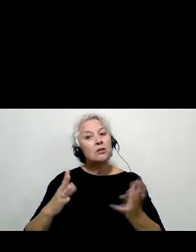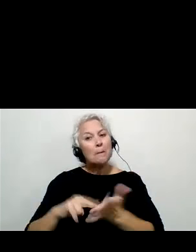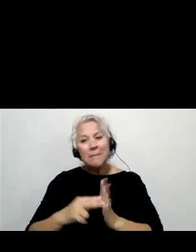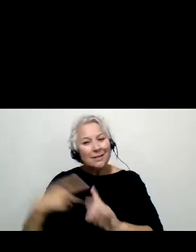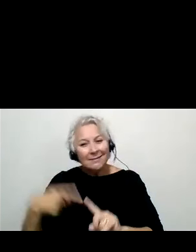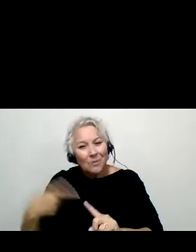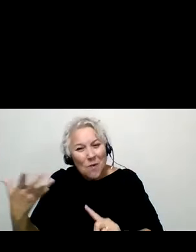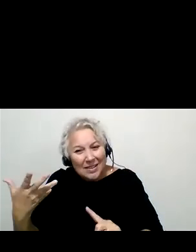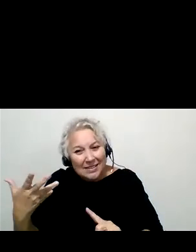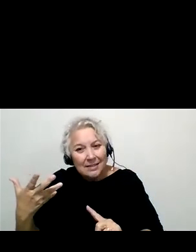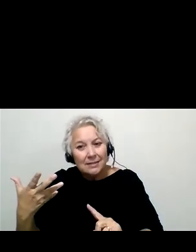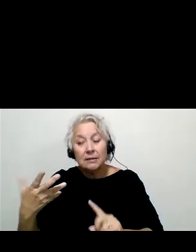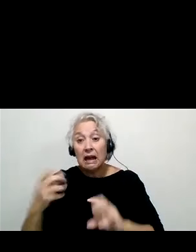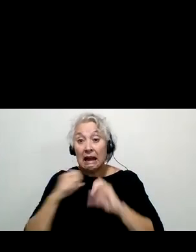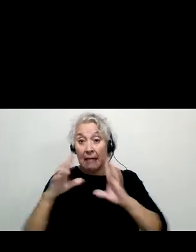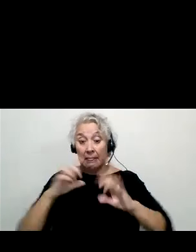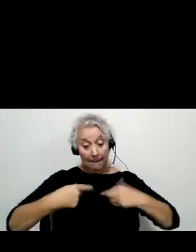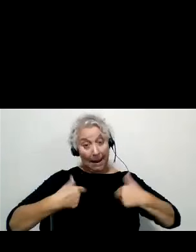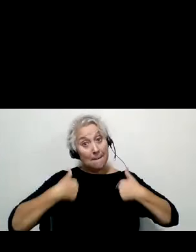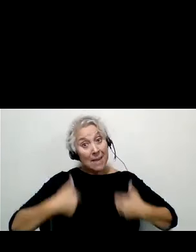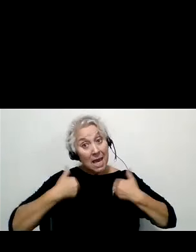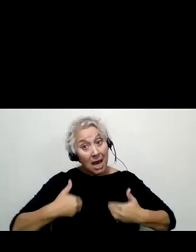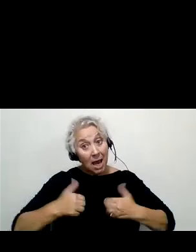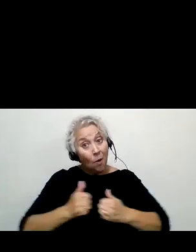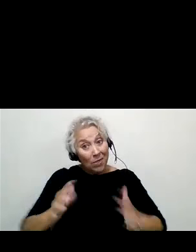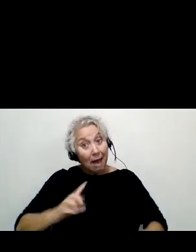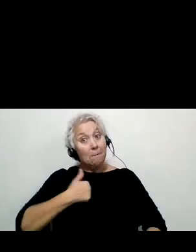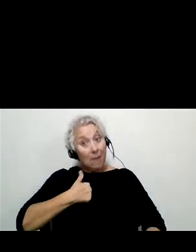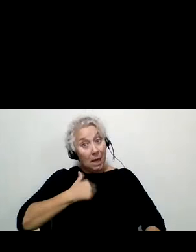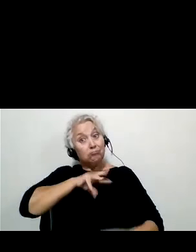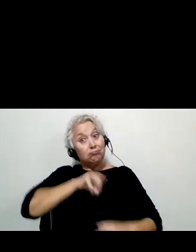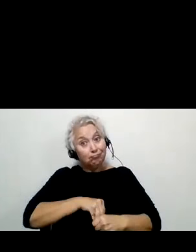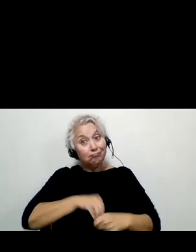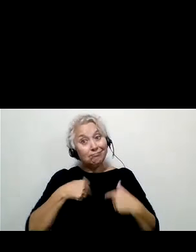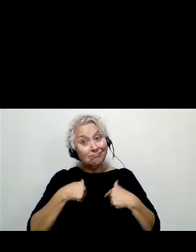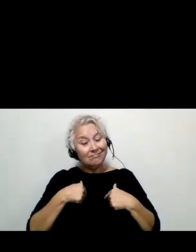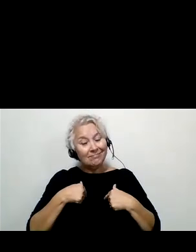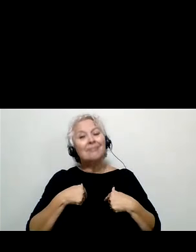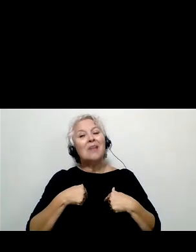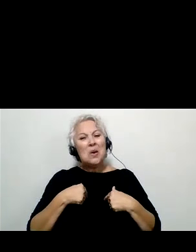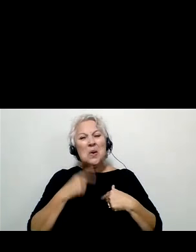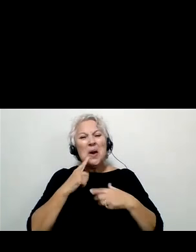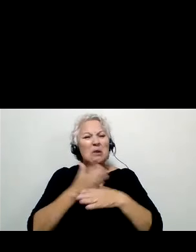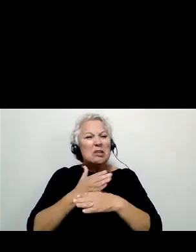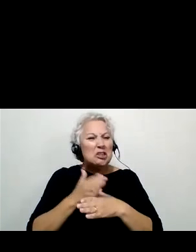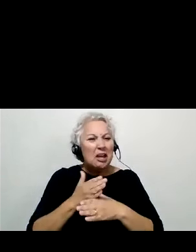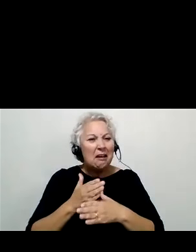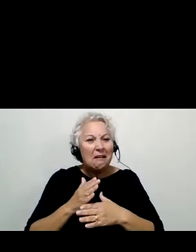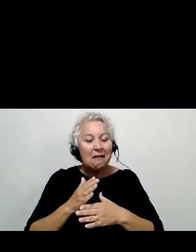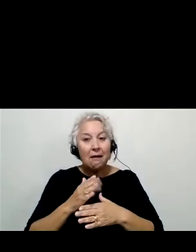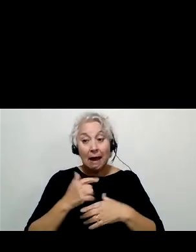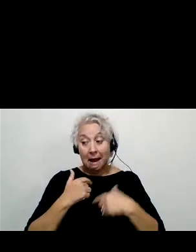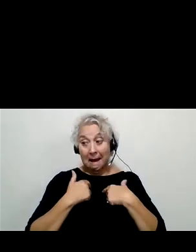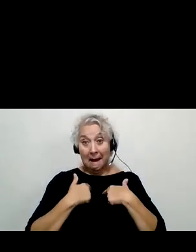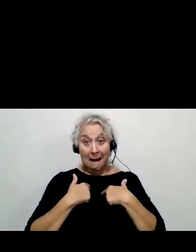comes down to a nothing about me without me. And I'll share with you real quickly that not only am I